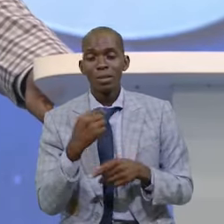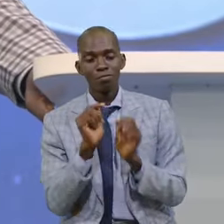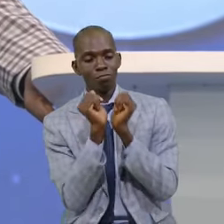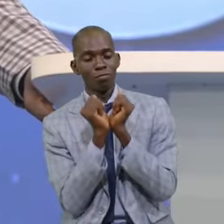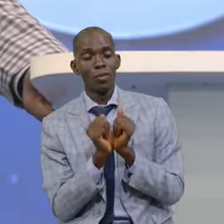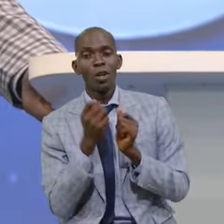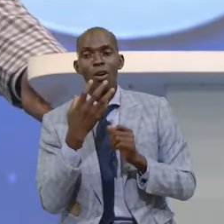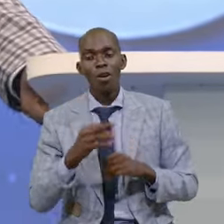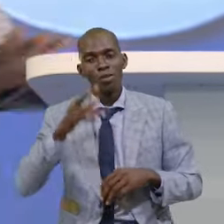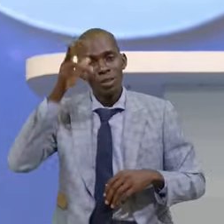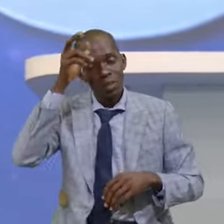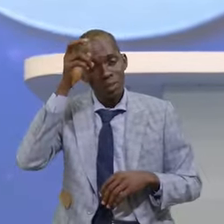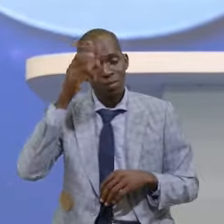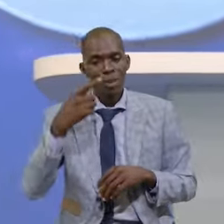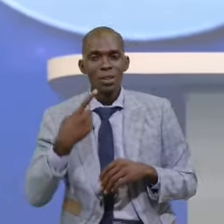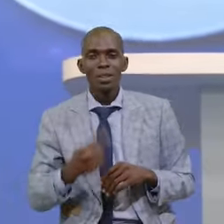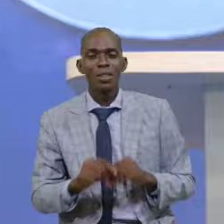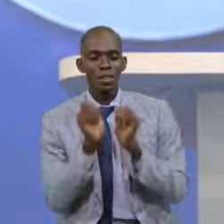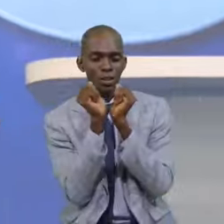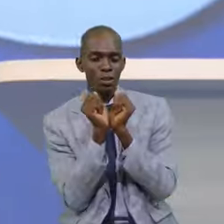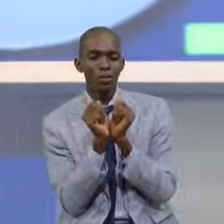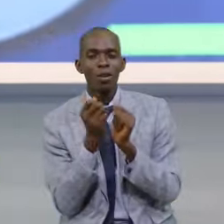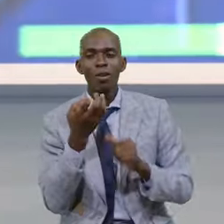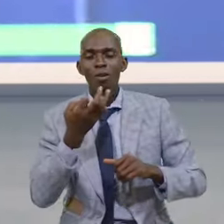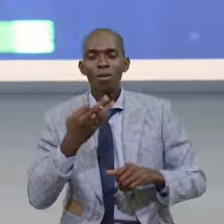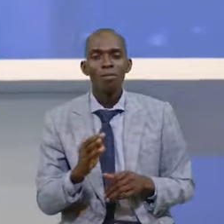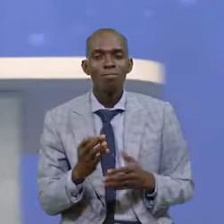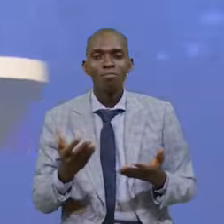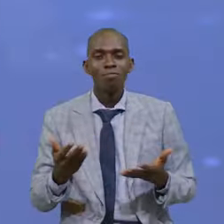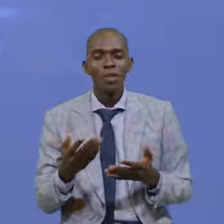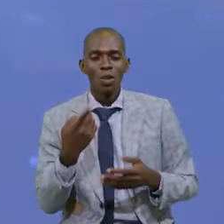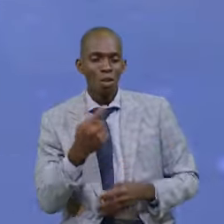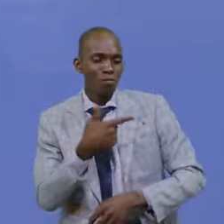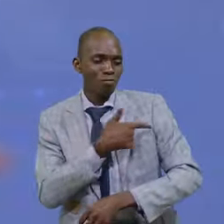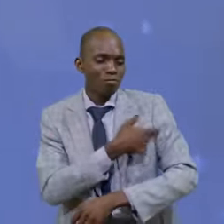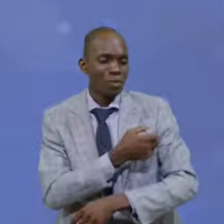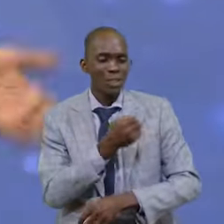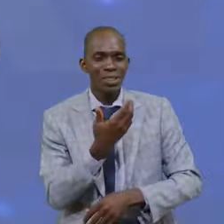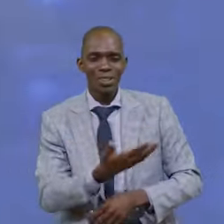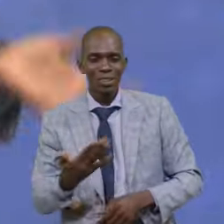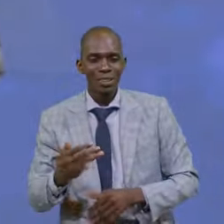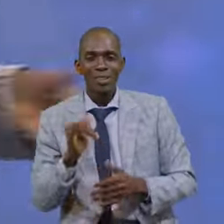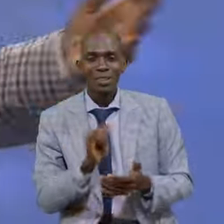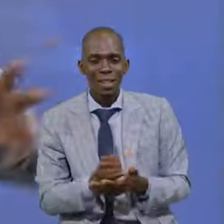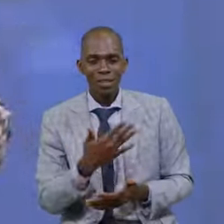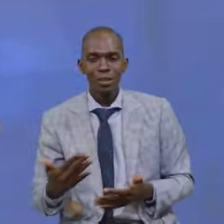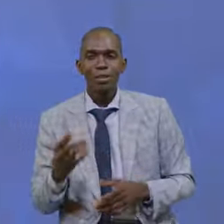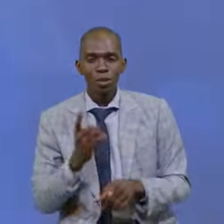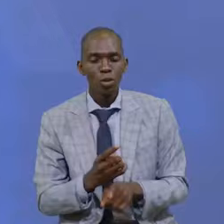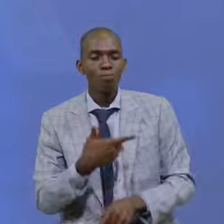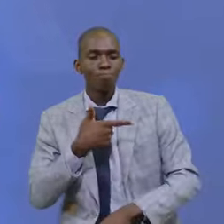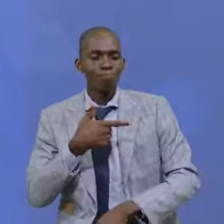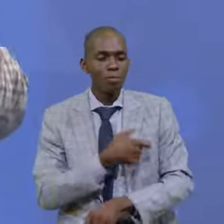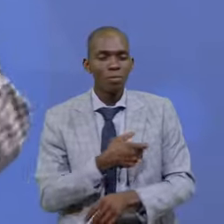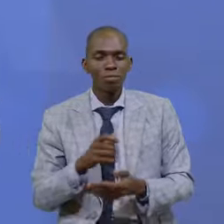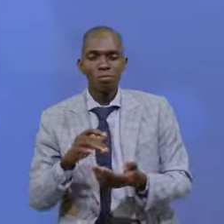of Satan, and the slavery of a substance, that substance just take and take and take drug.